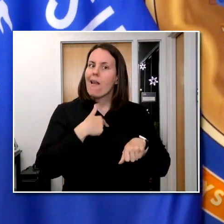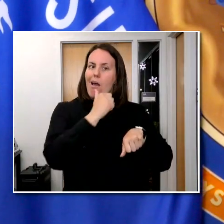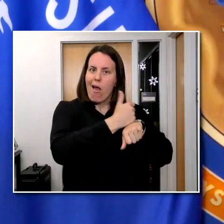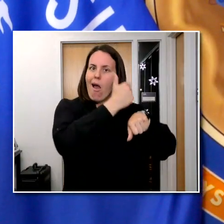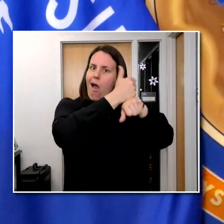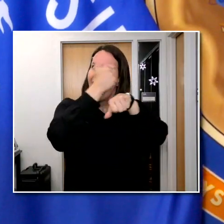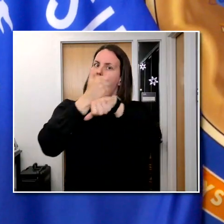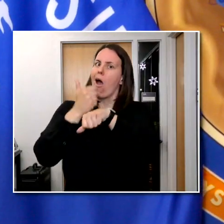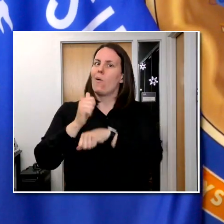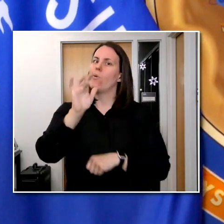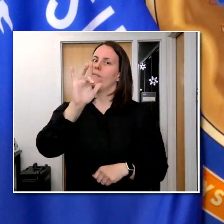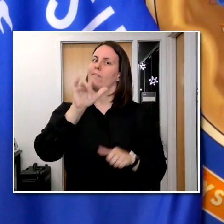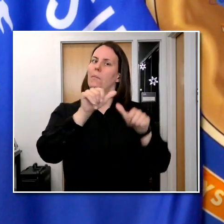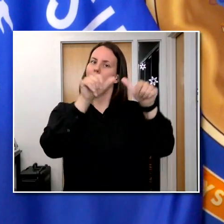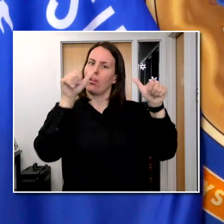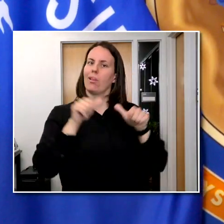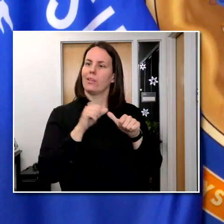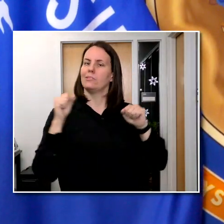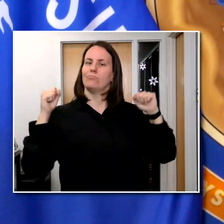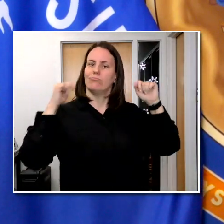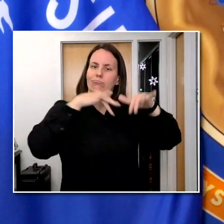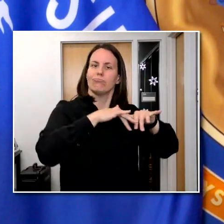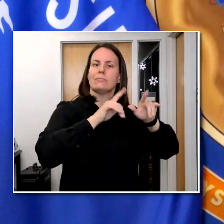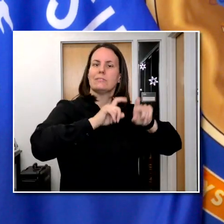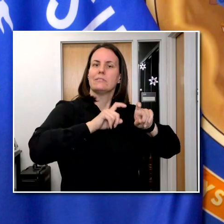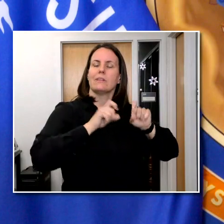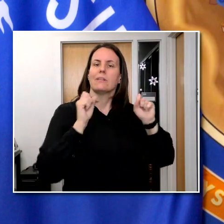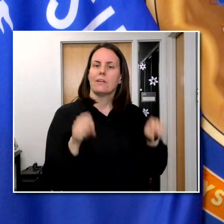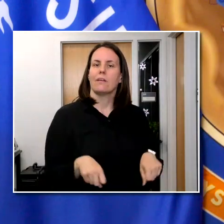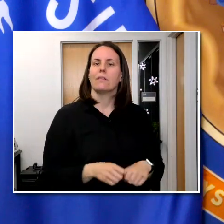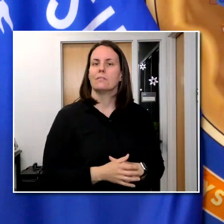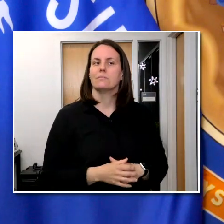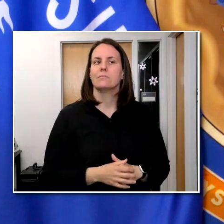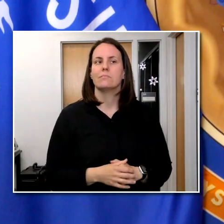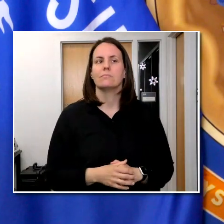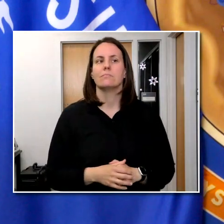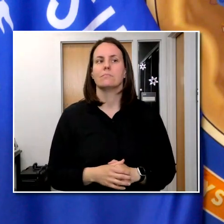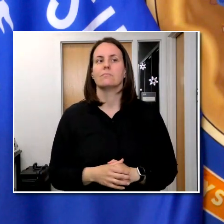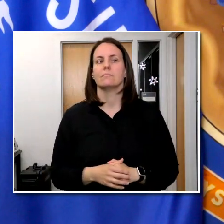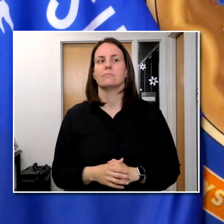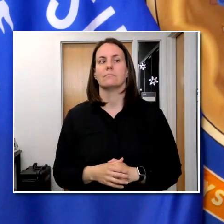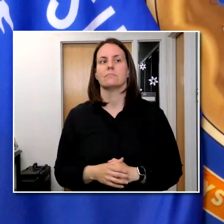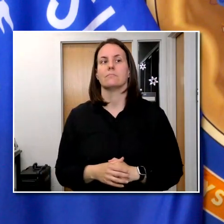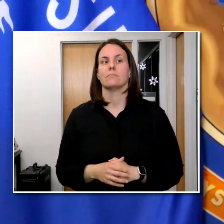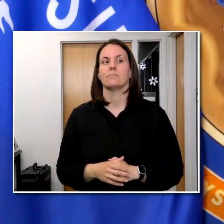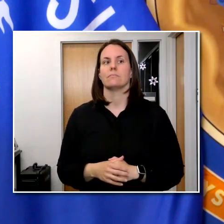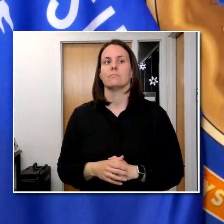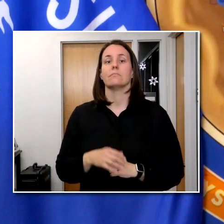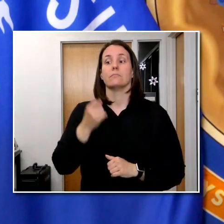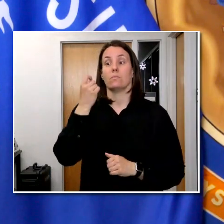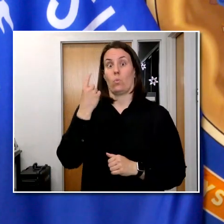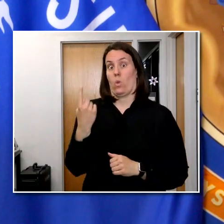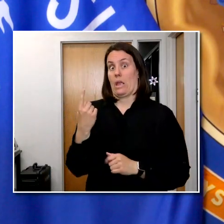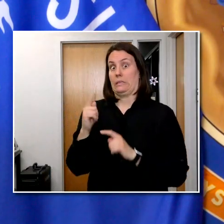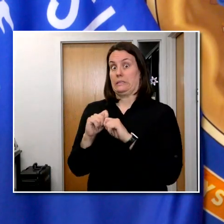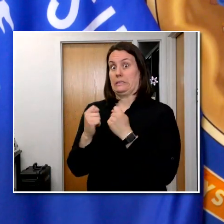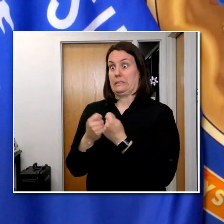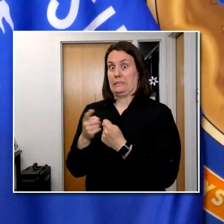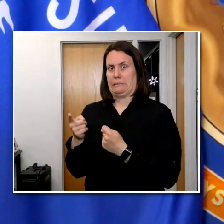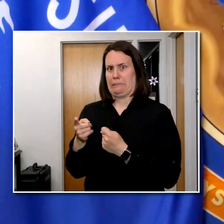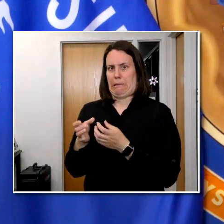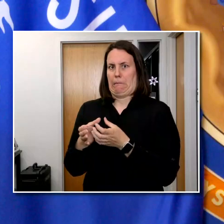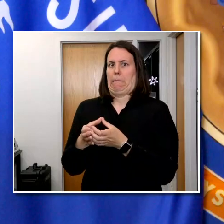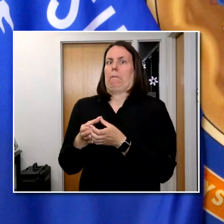between 2 of the Milwaukee Health Services clinics in Milwaukee. So I guess there are more options than